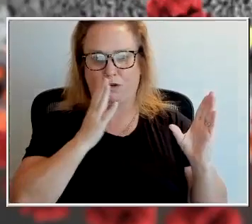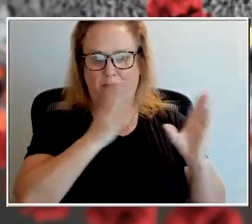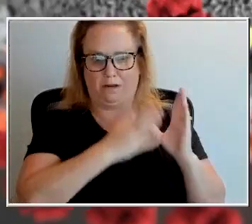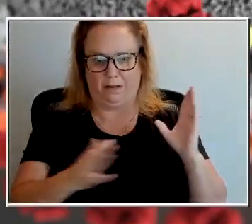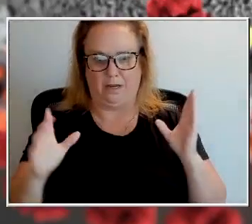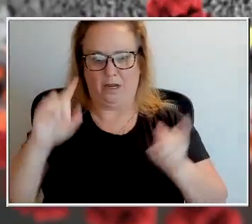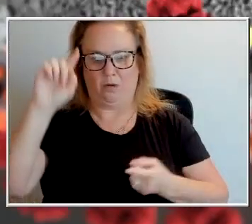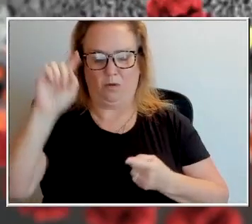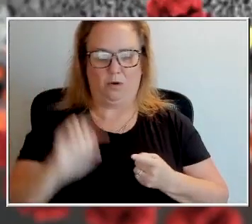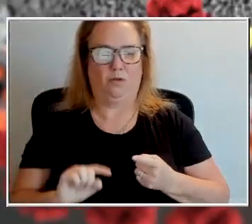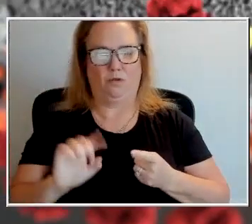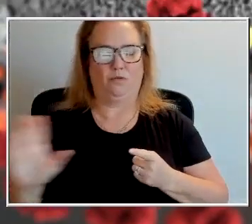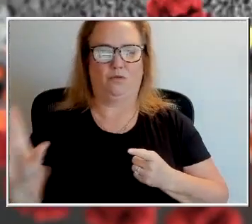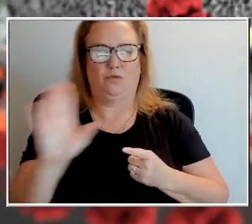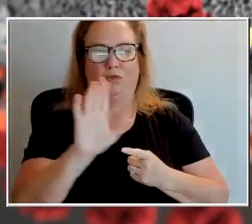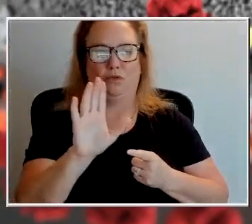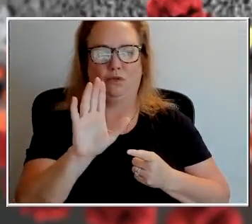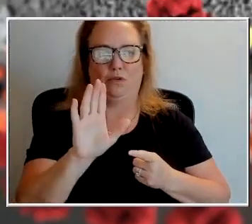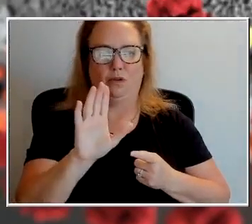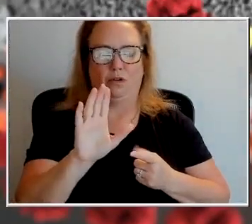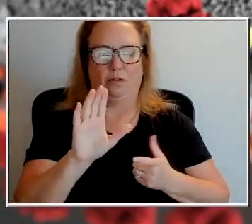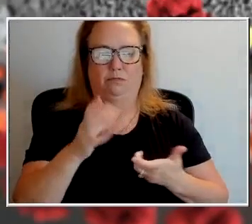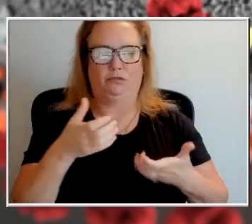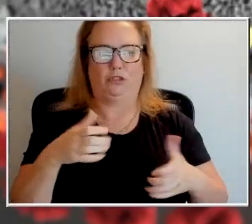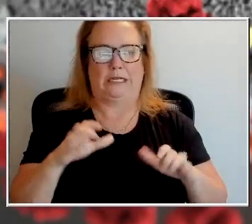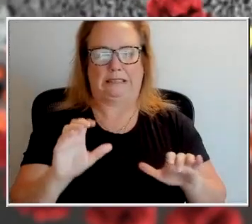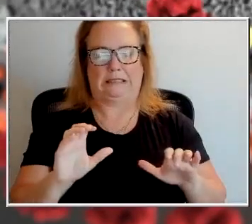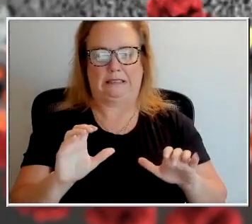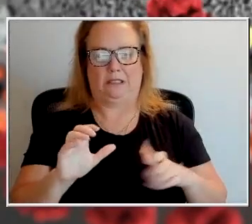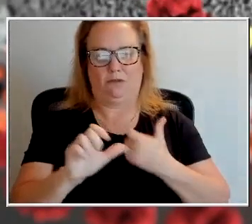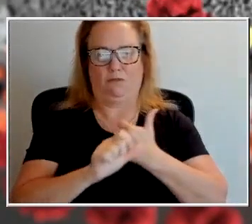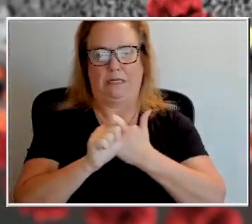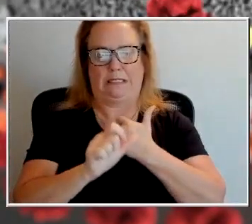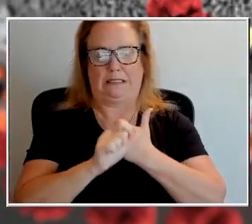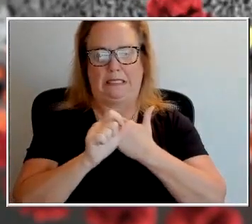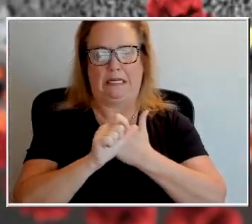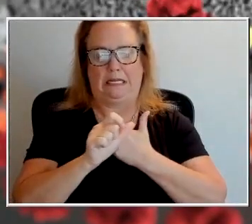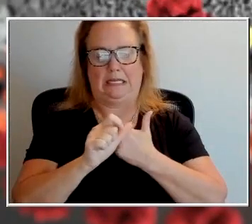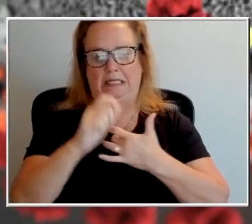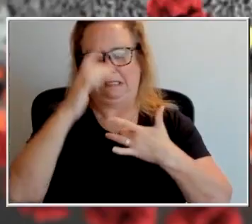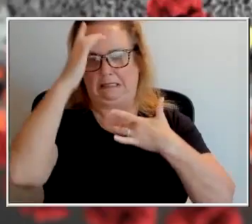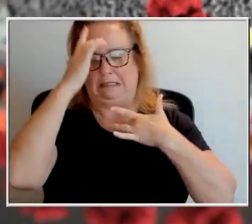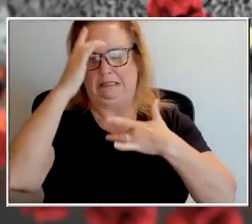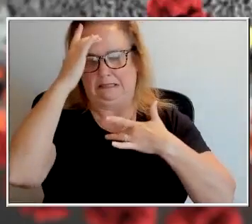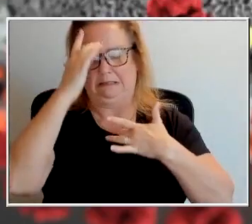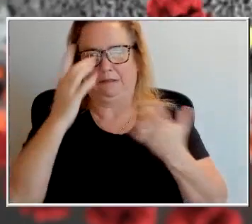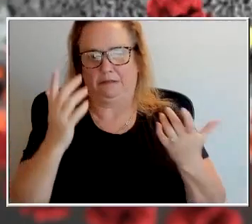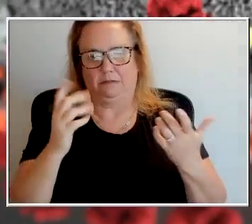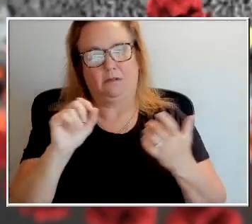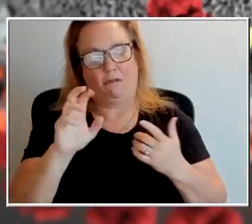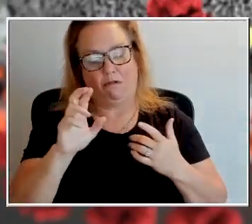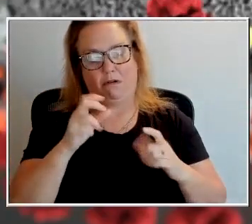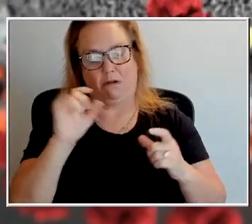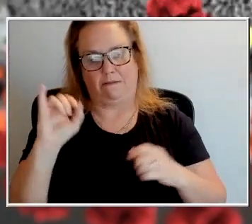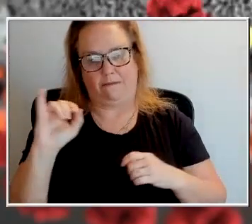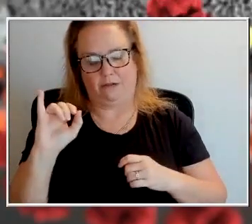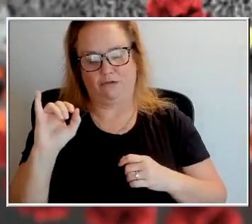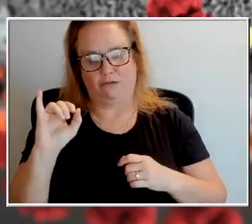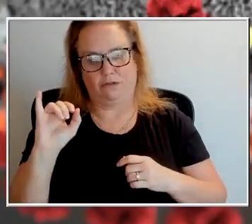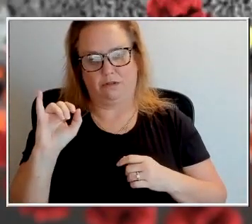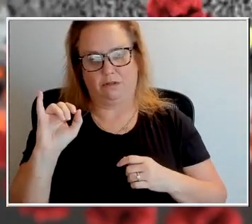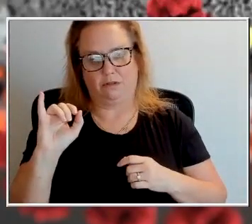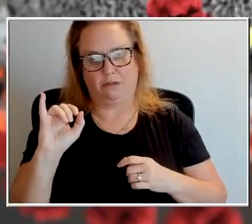reduced your chances, reduced your risk of getting symptomatic illness or infection by